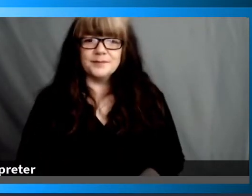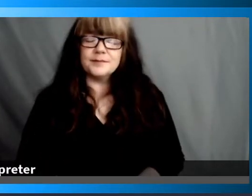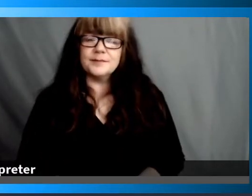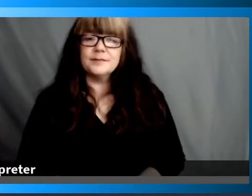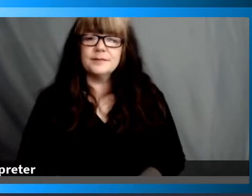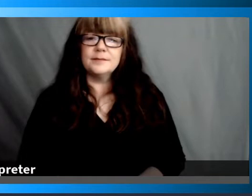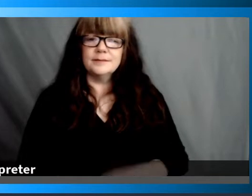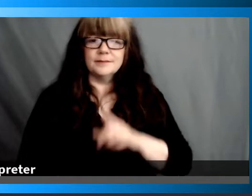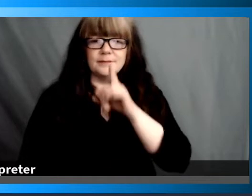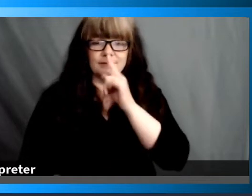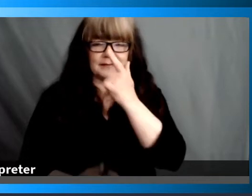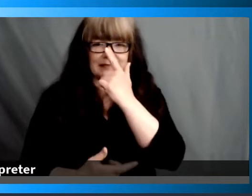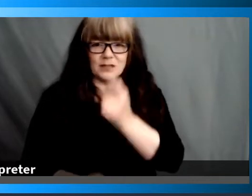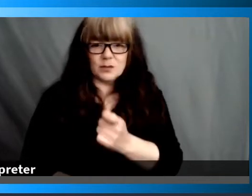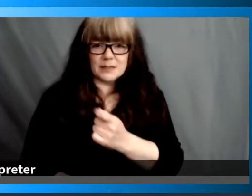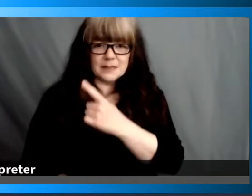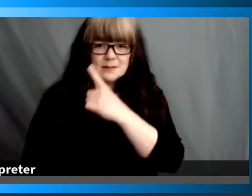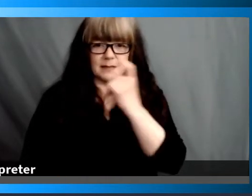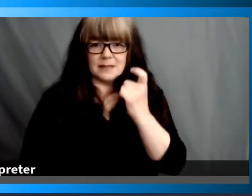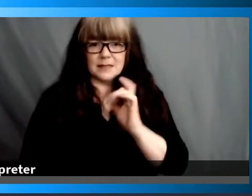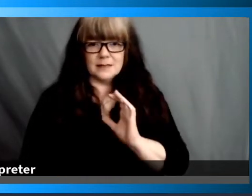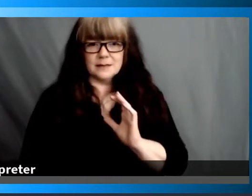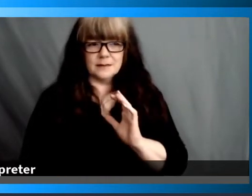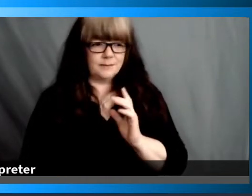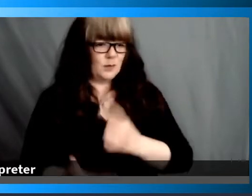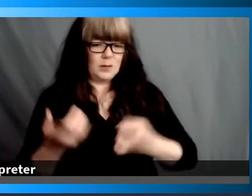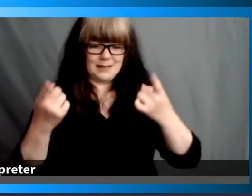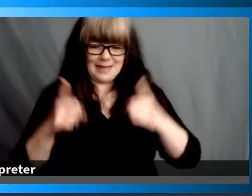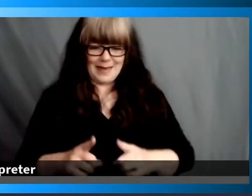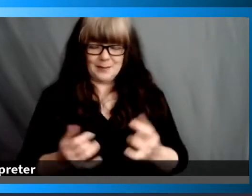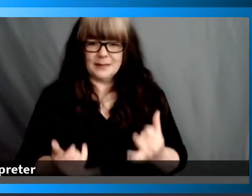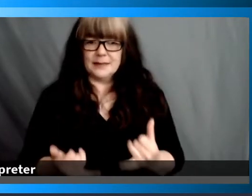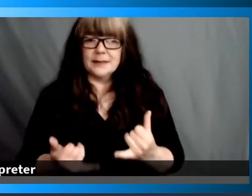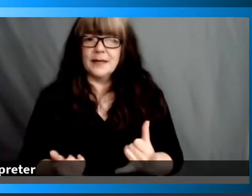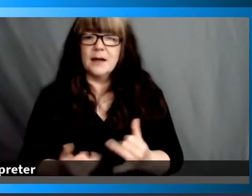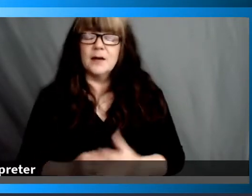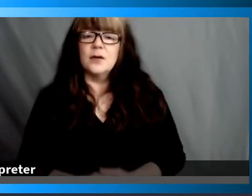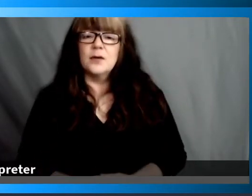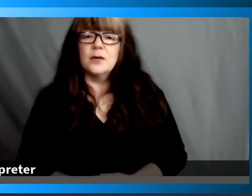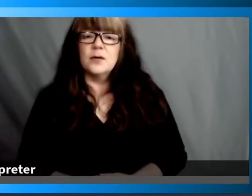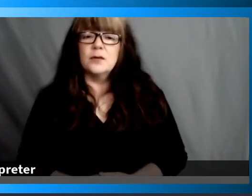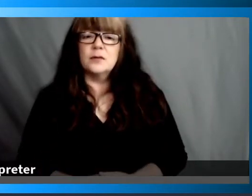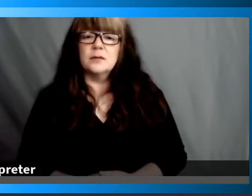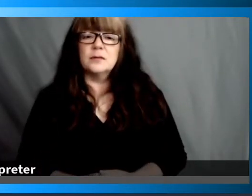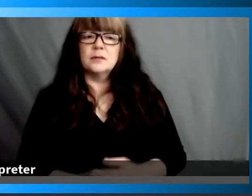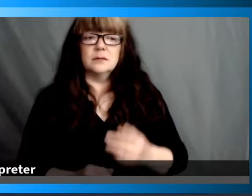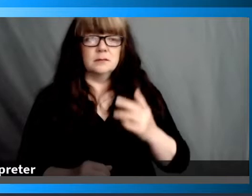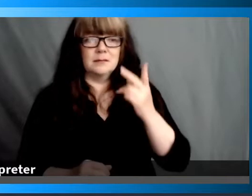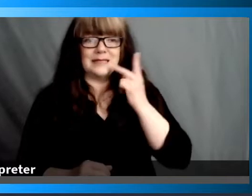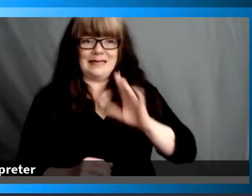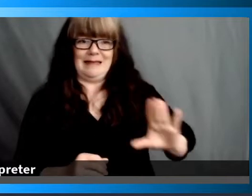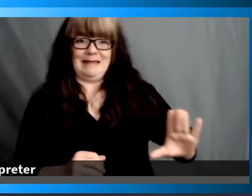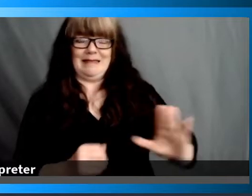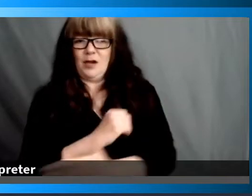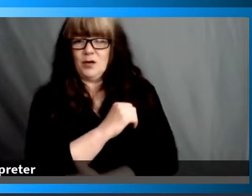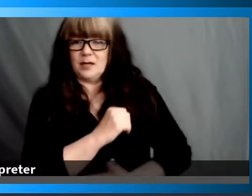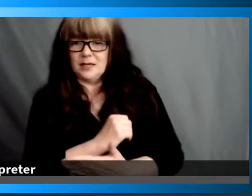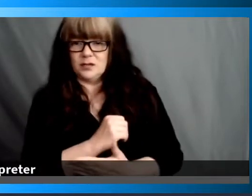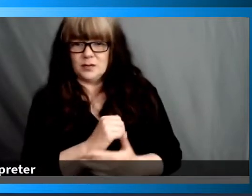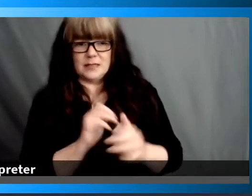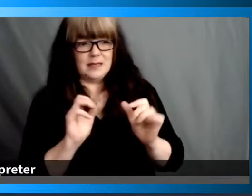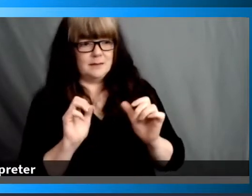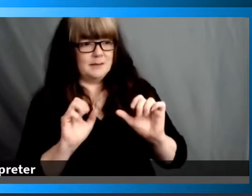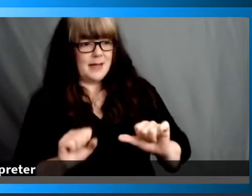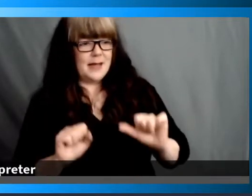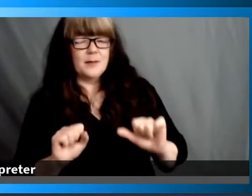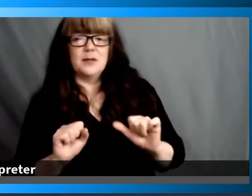It's really interesting. It's just because of, you know, what we're going through right now. It's like what the climate is, where they are, and being able to speak to